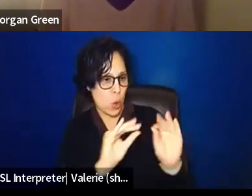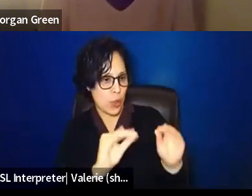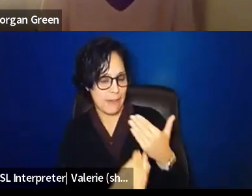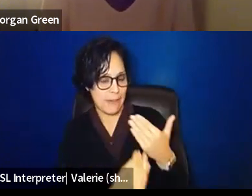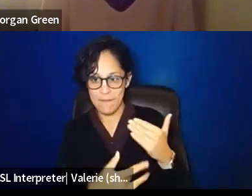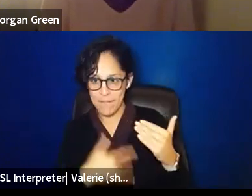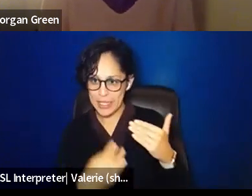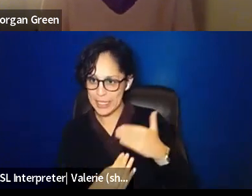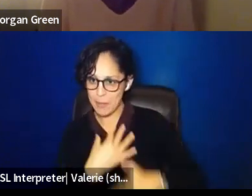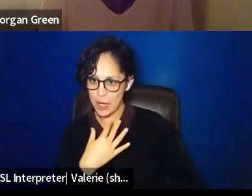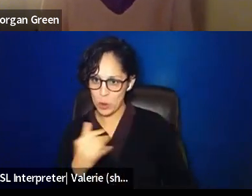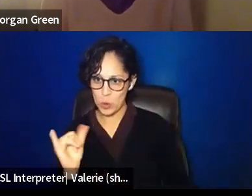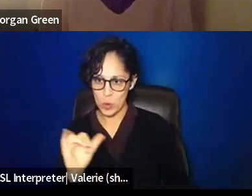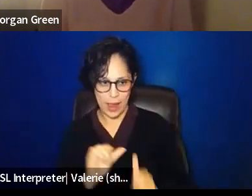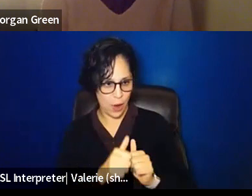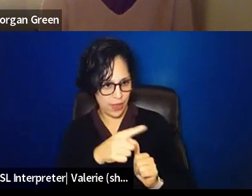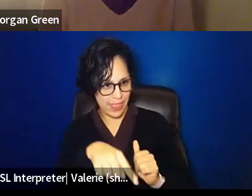how they're doing it.